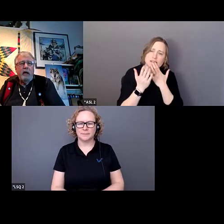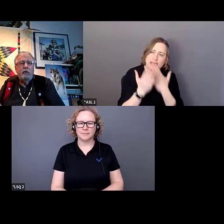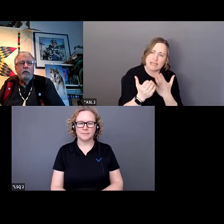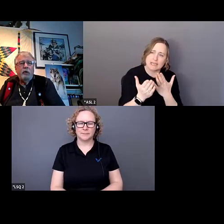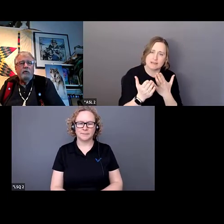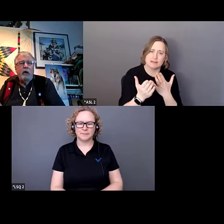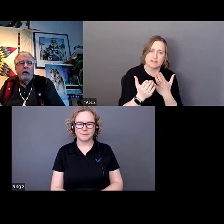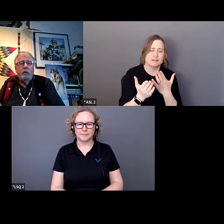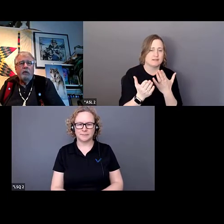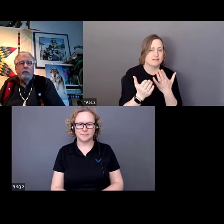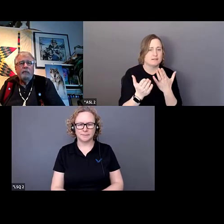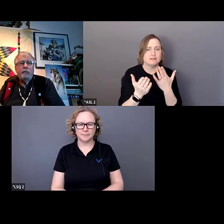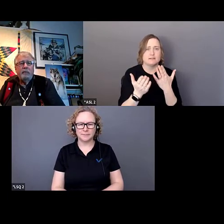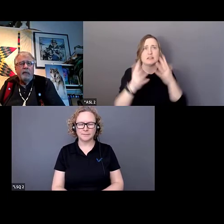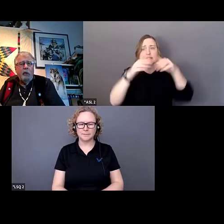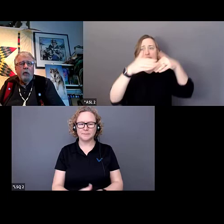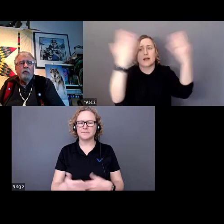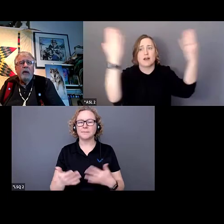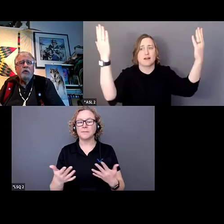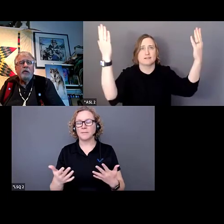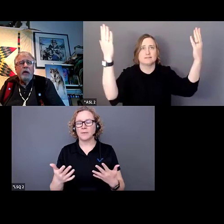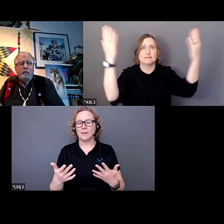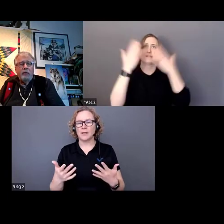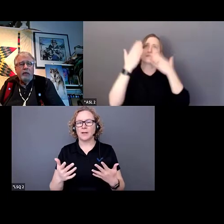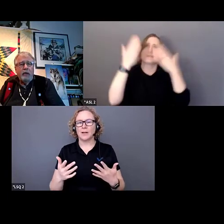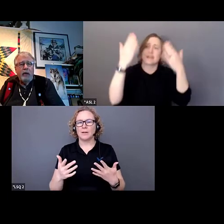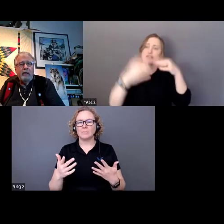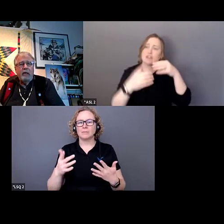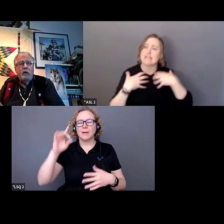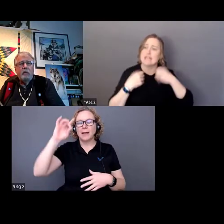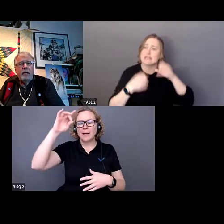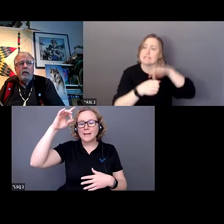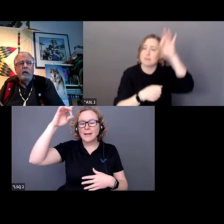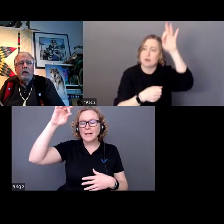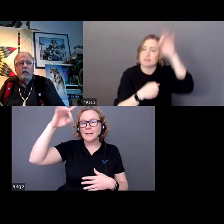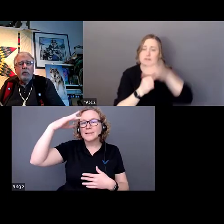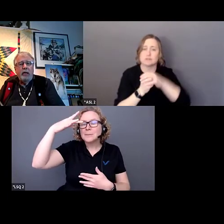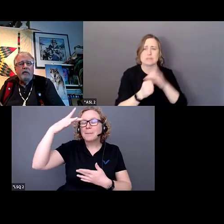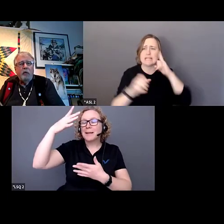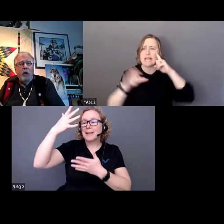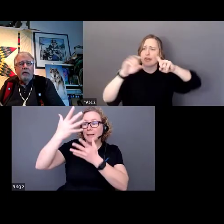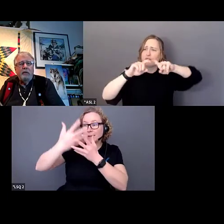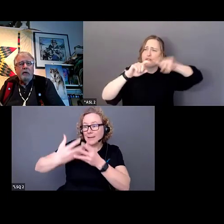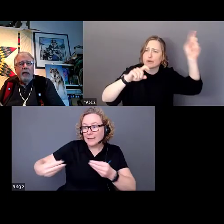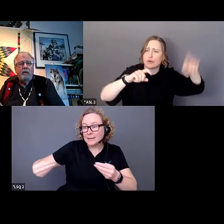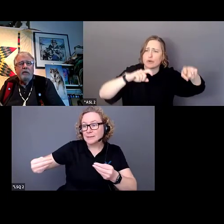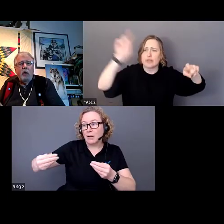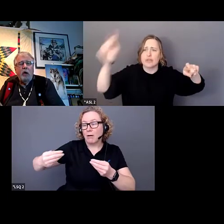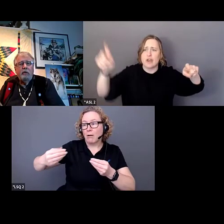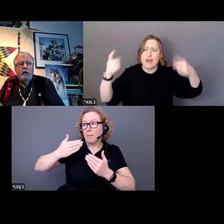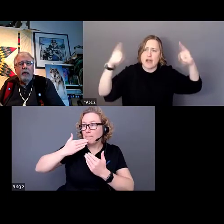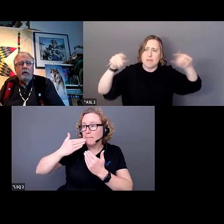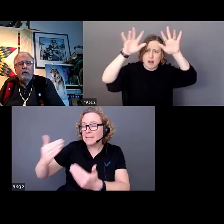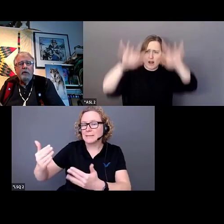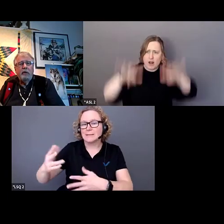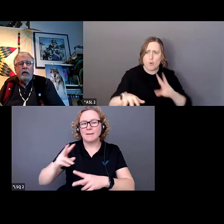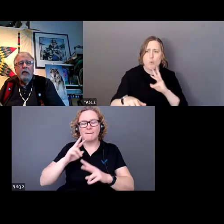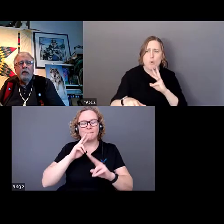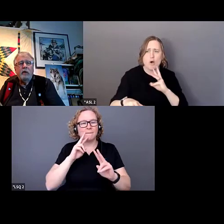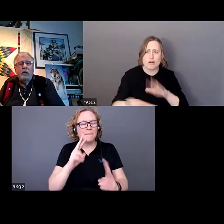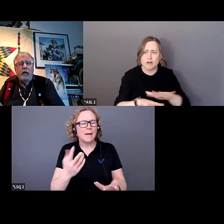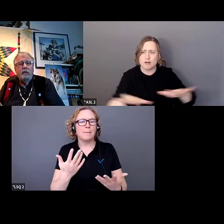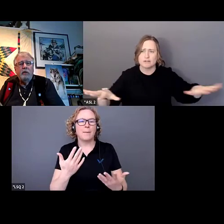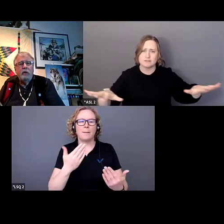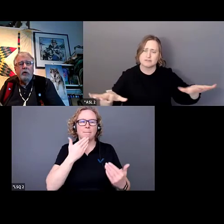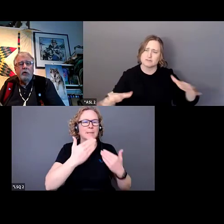spirits that come through your sky world. We're especially grateful for the great thunder being who brings the waters, the medicine waters, to Mother Earth to